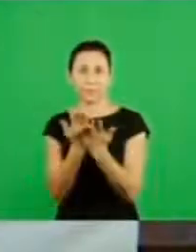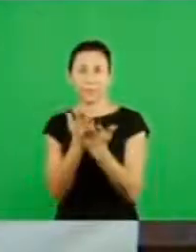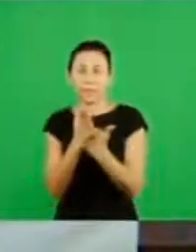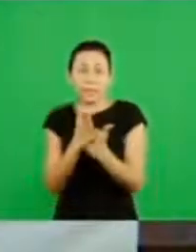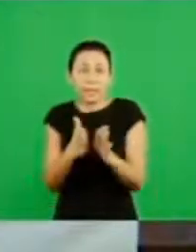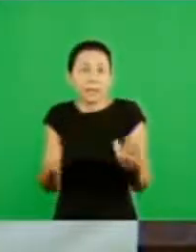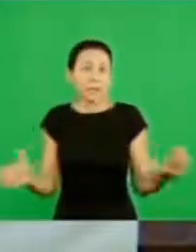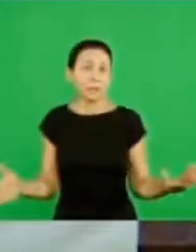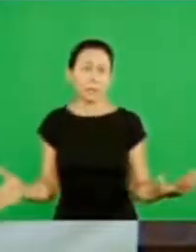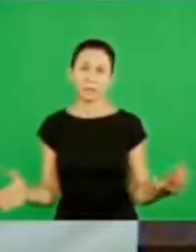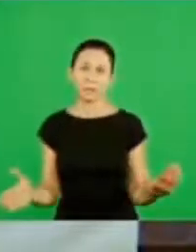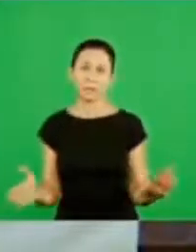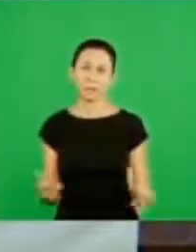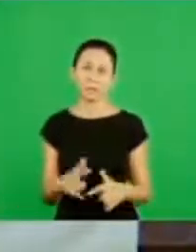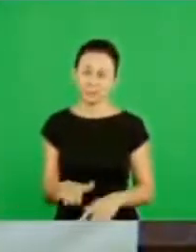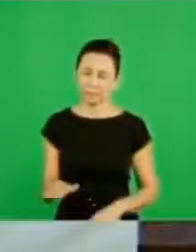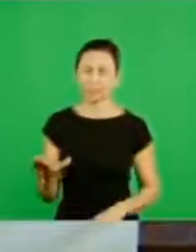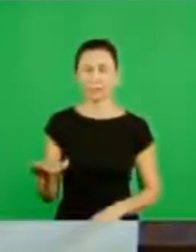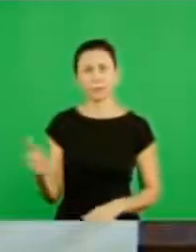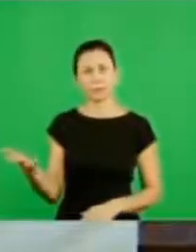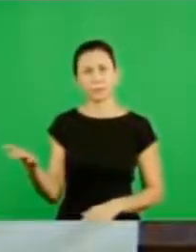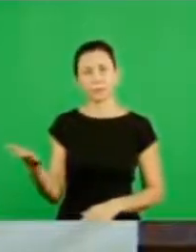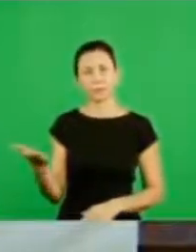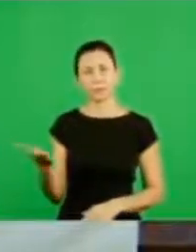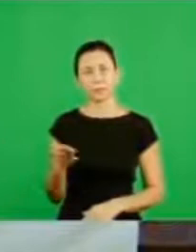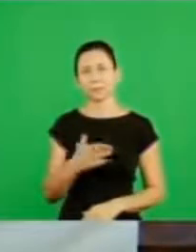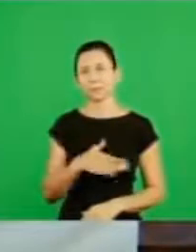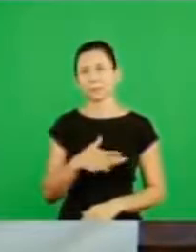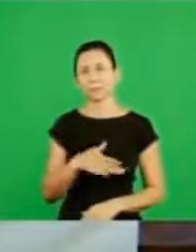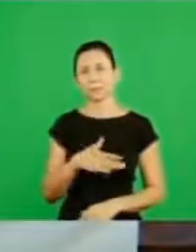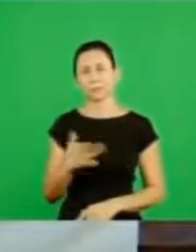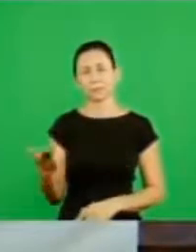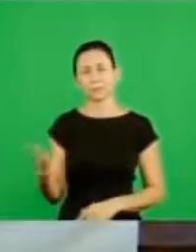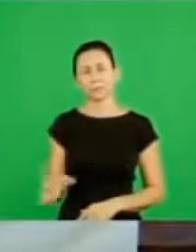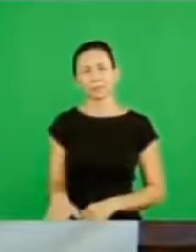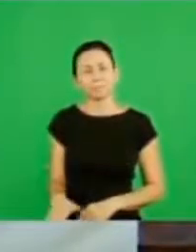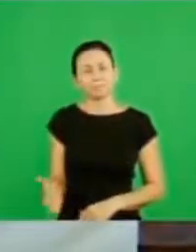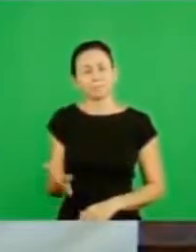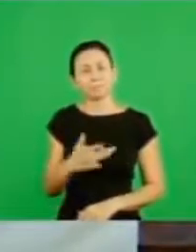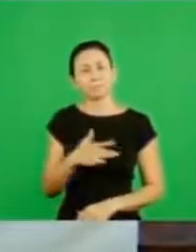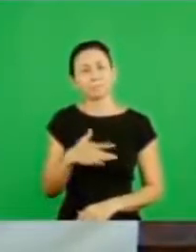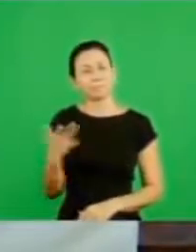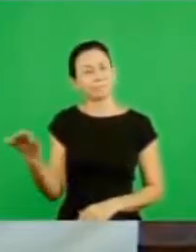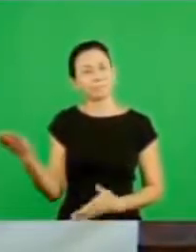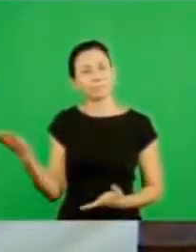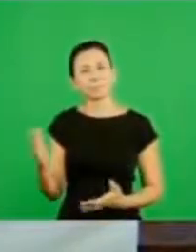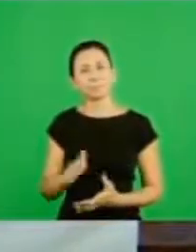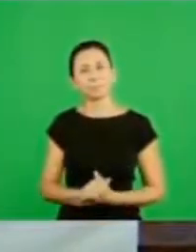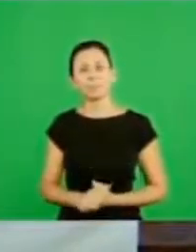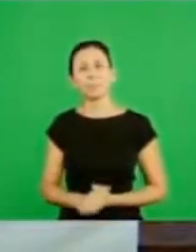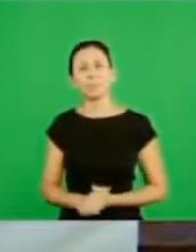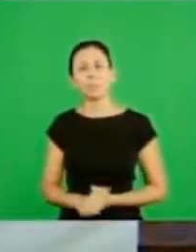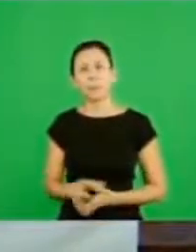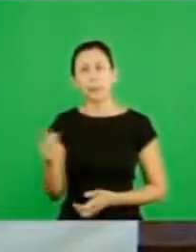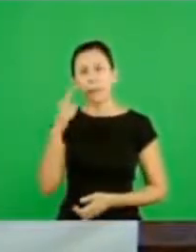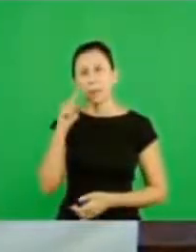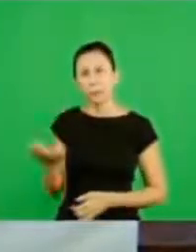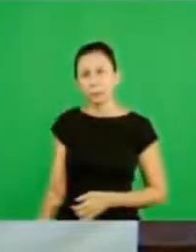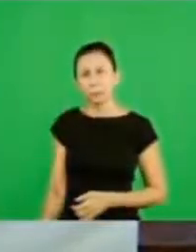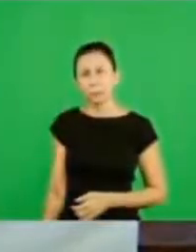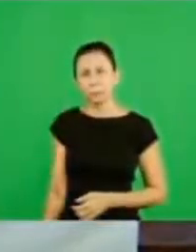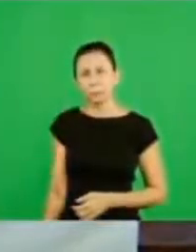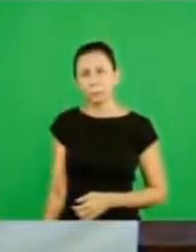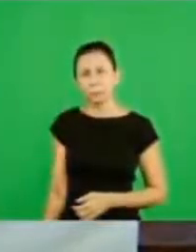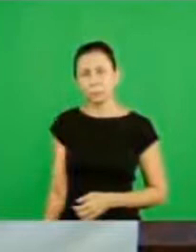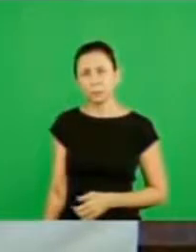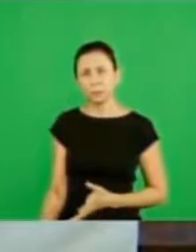of all, it's families are endings, not only because of this, but look at the children. They're the victims.